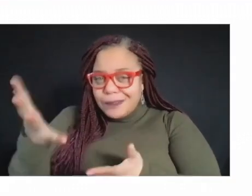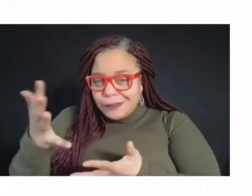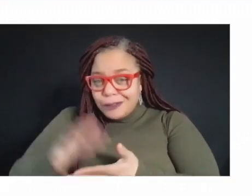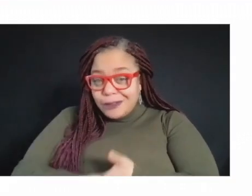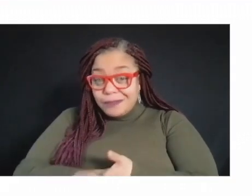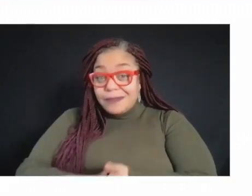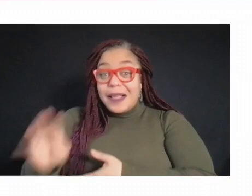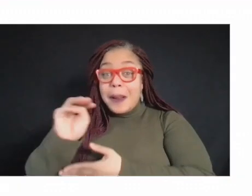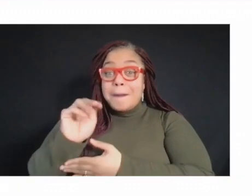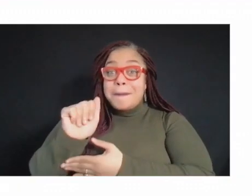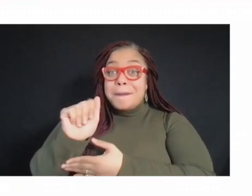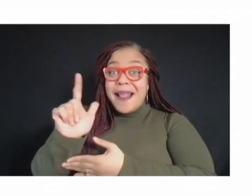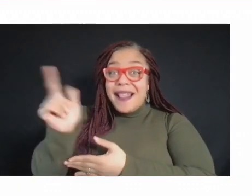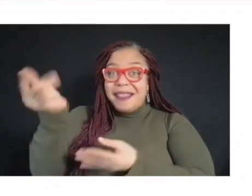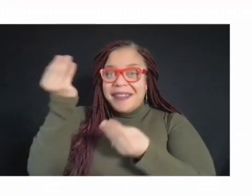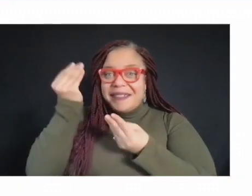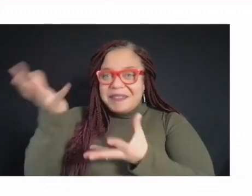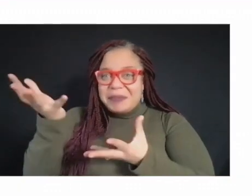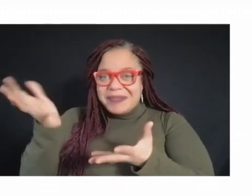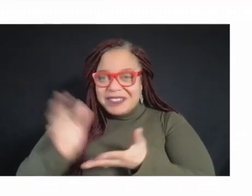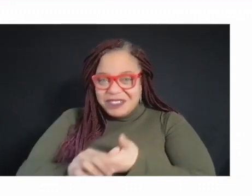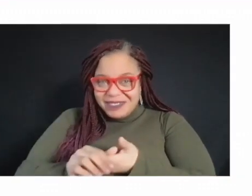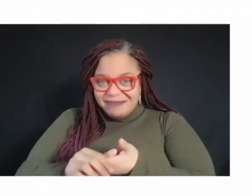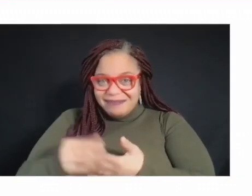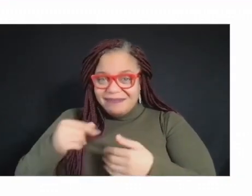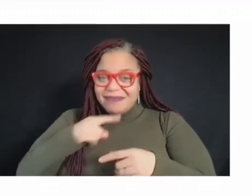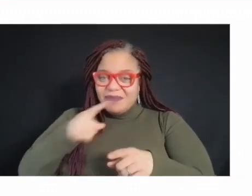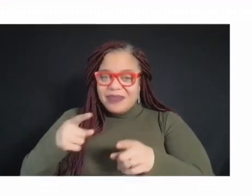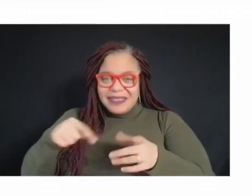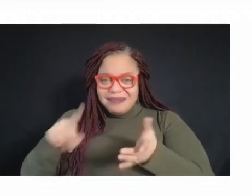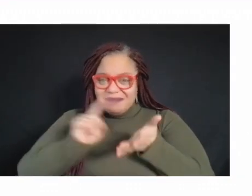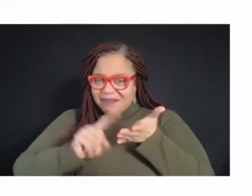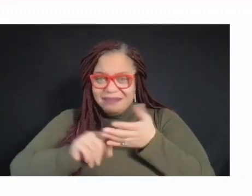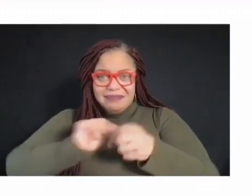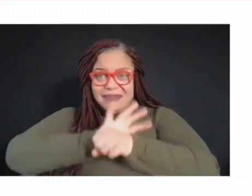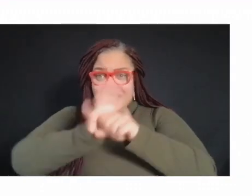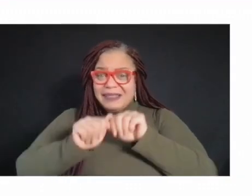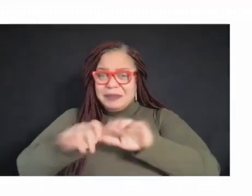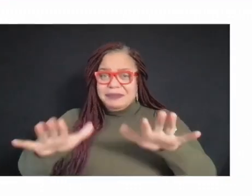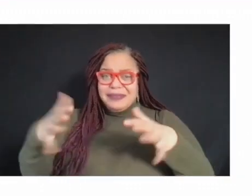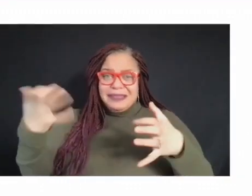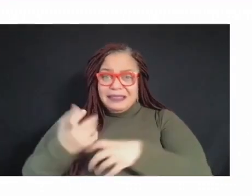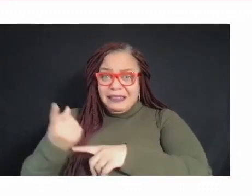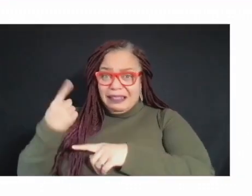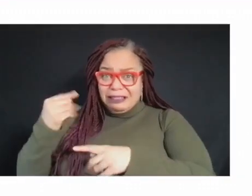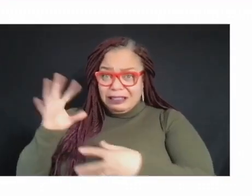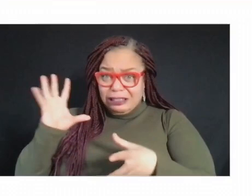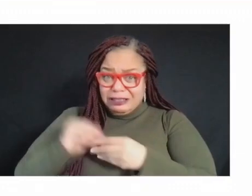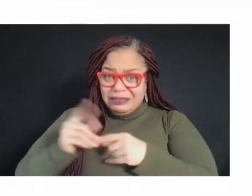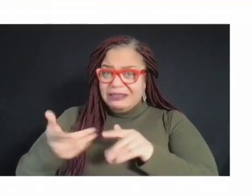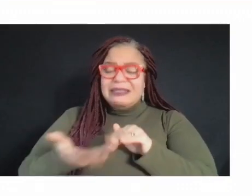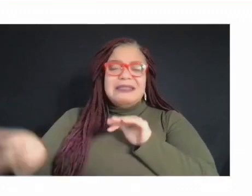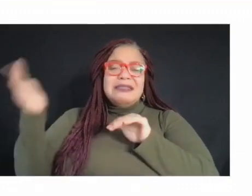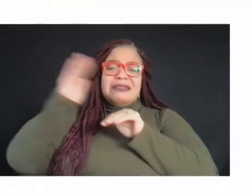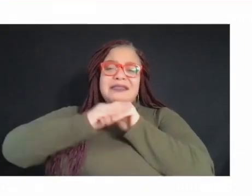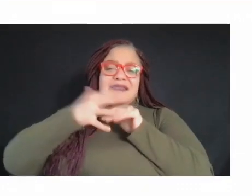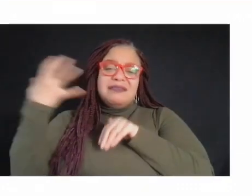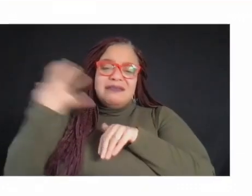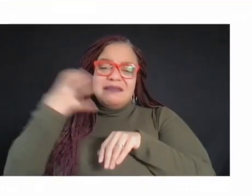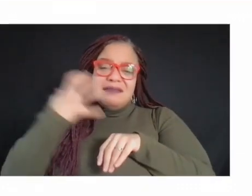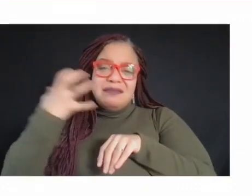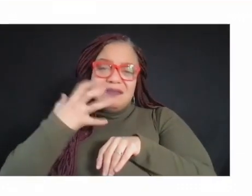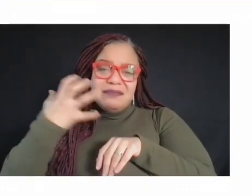pervasive throughout this pandemic, but became even more prevalent last year. So many claims are consistently made that are